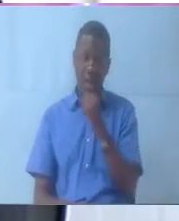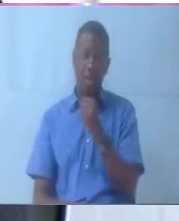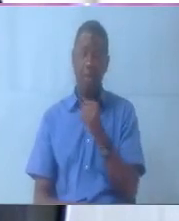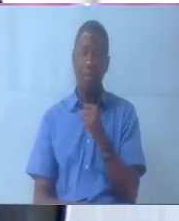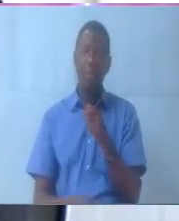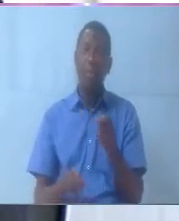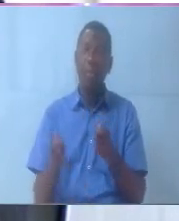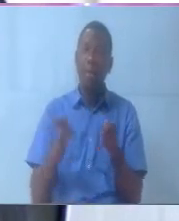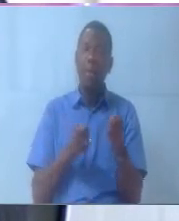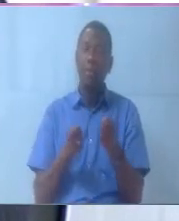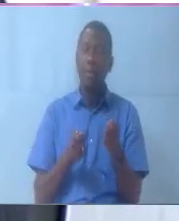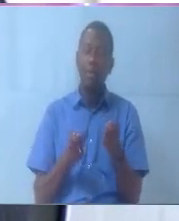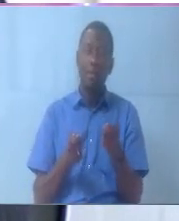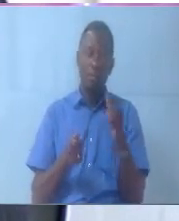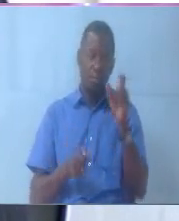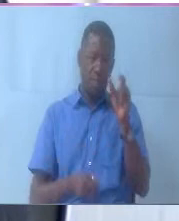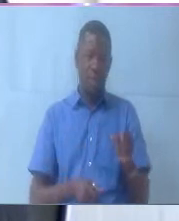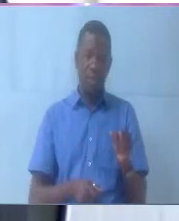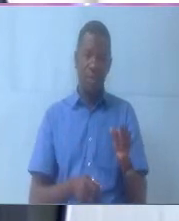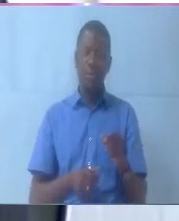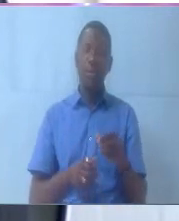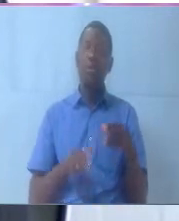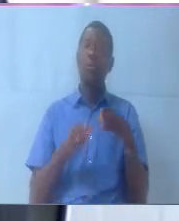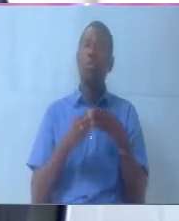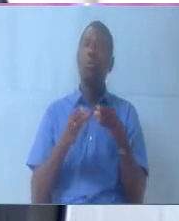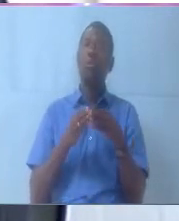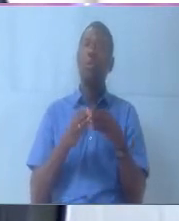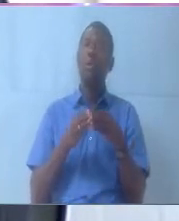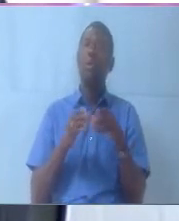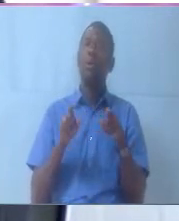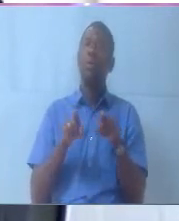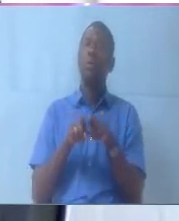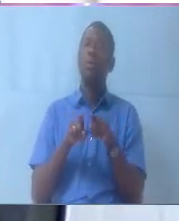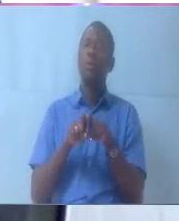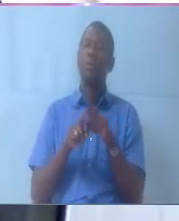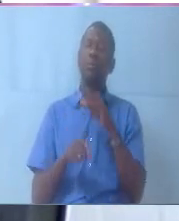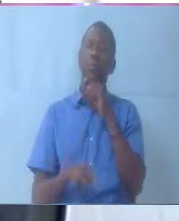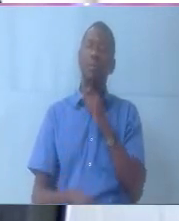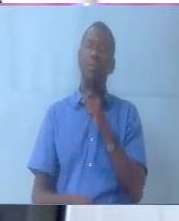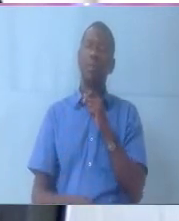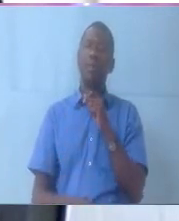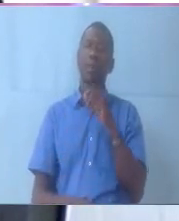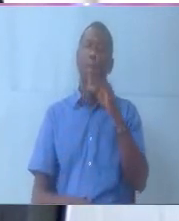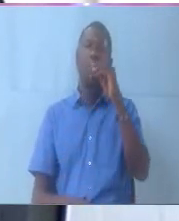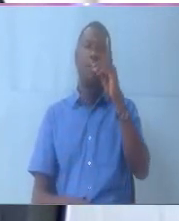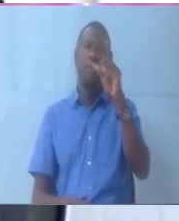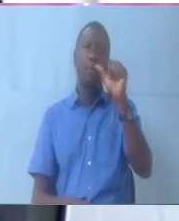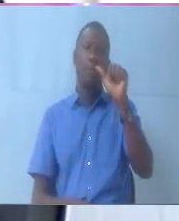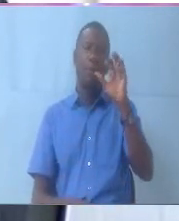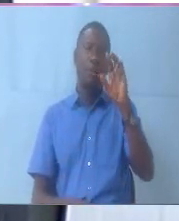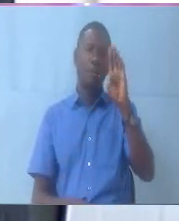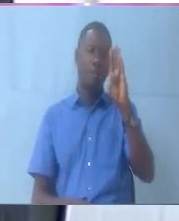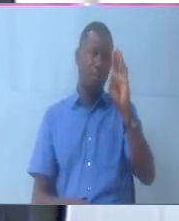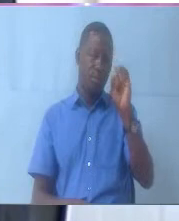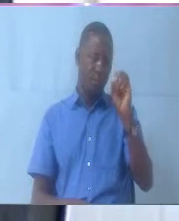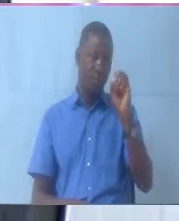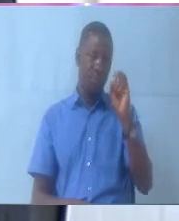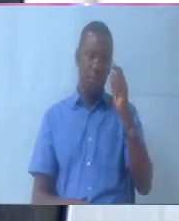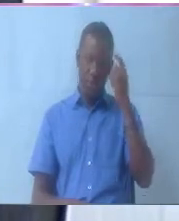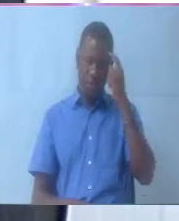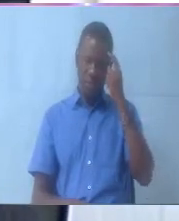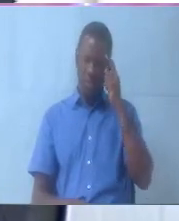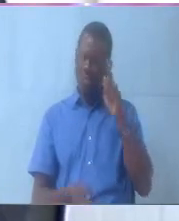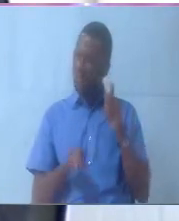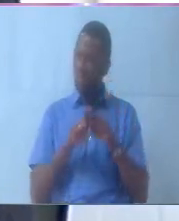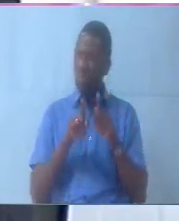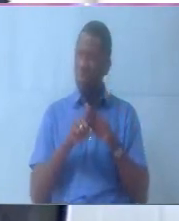coordinator atelom Together with with this Mr. Dabo, ani Mr. Dabo nata nyola I think with the station officer, with